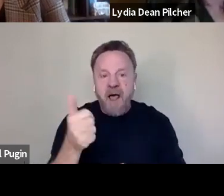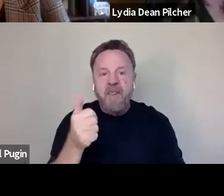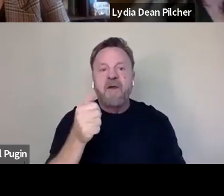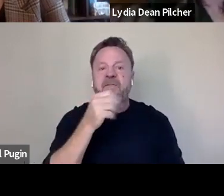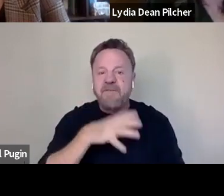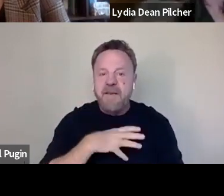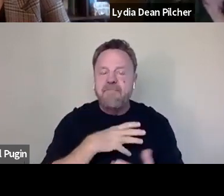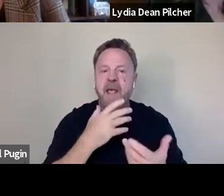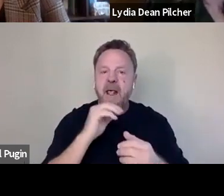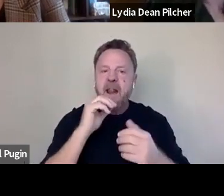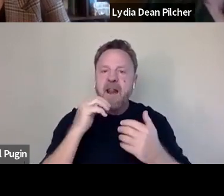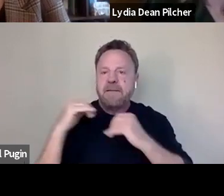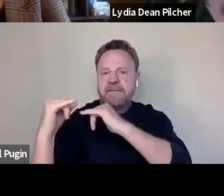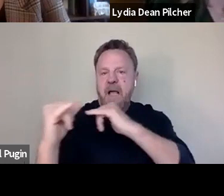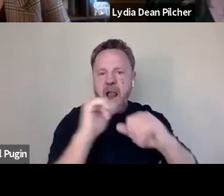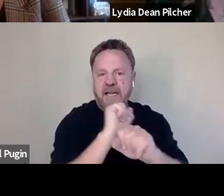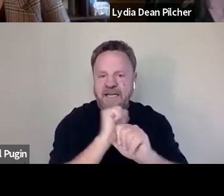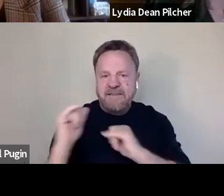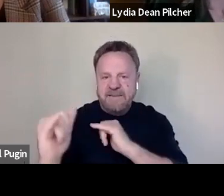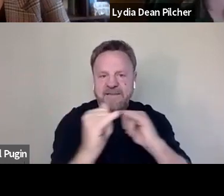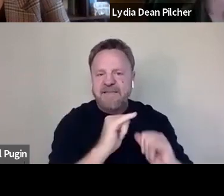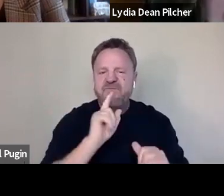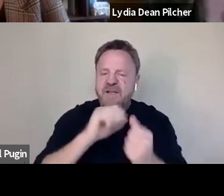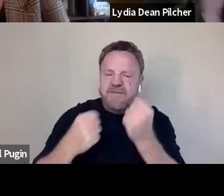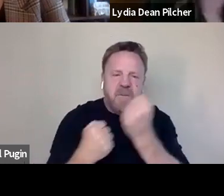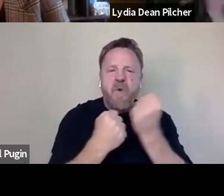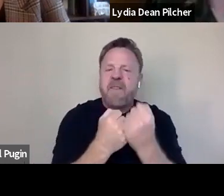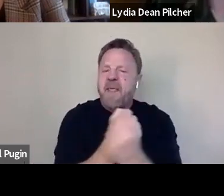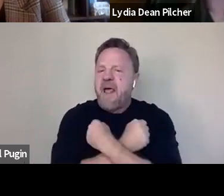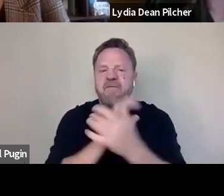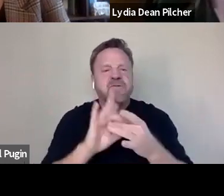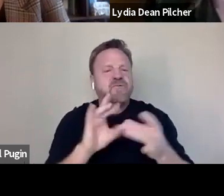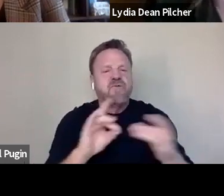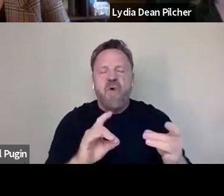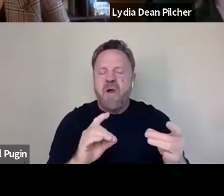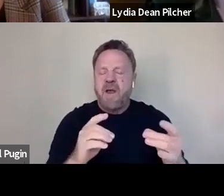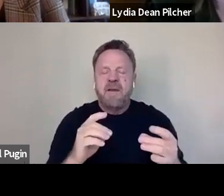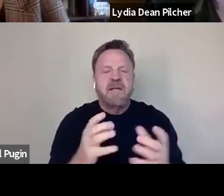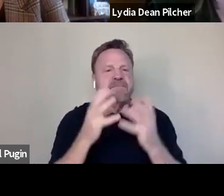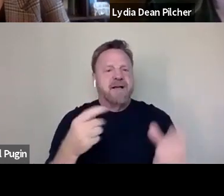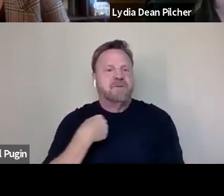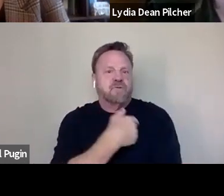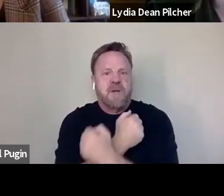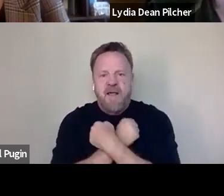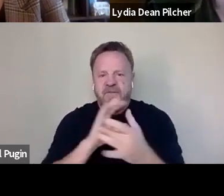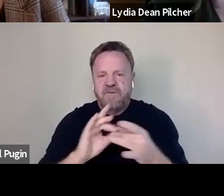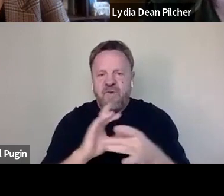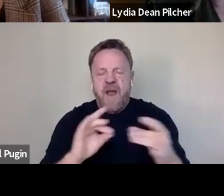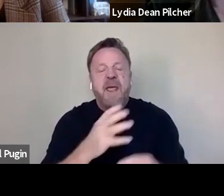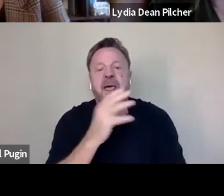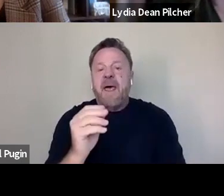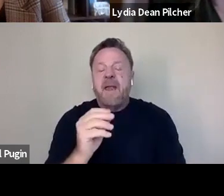colleagues, and they really got behind us, and they loved the story as much as we did. And it was just a